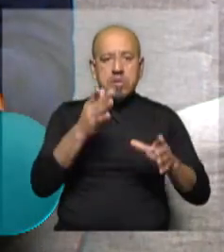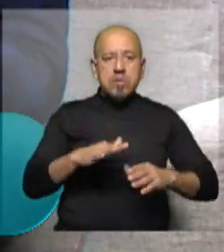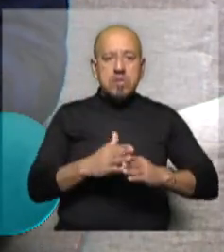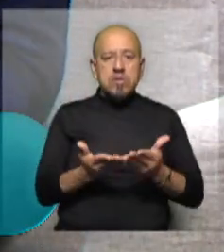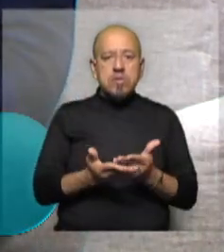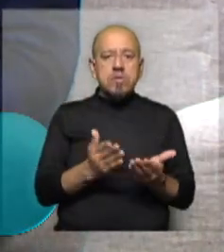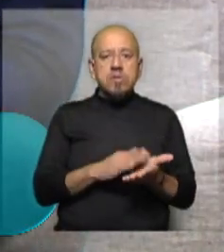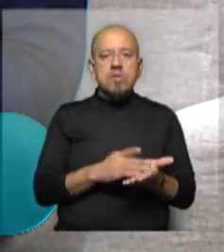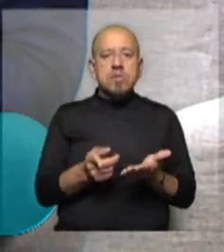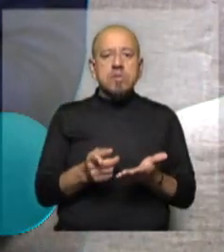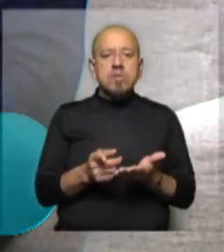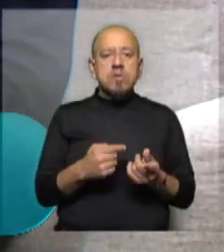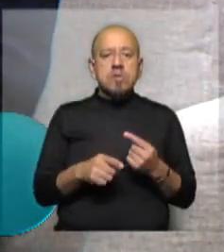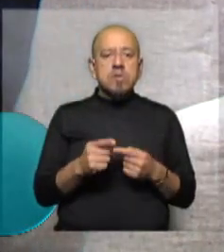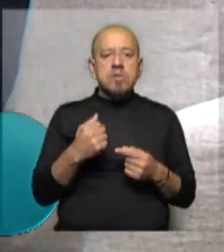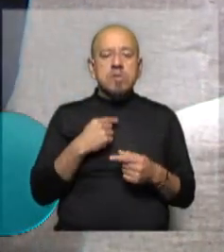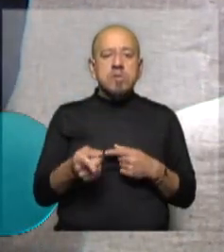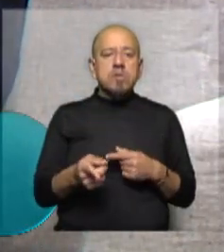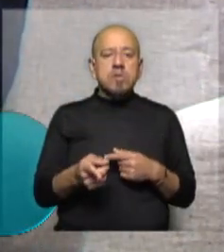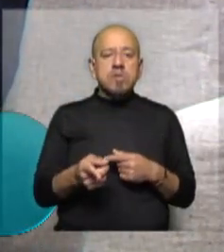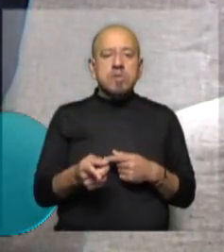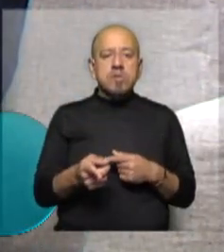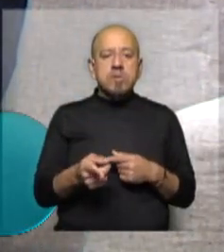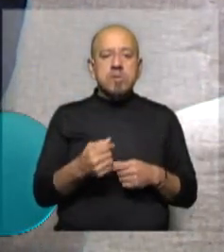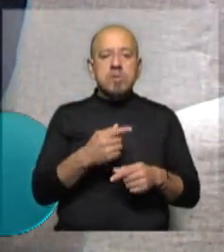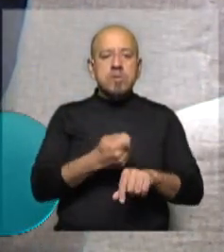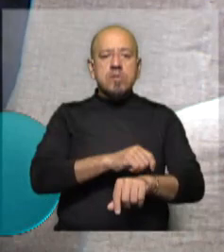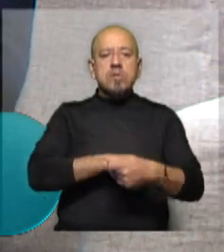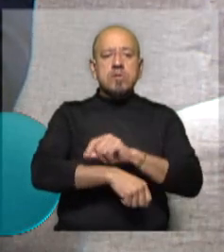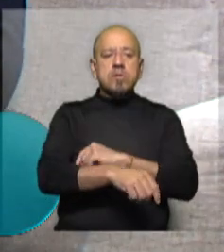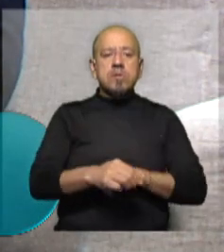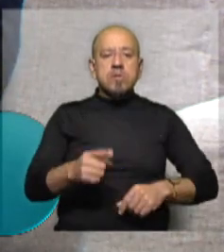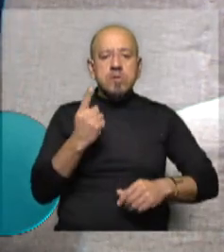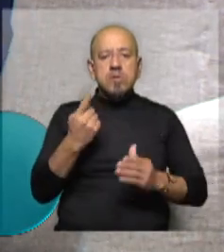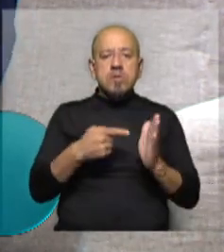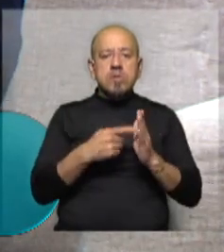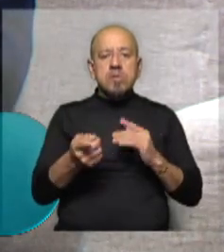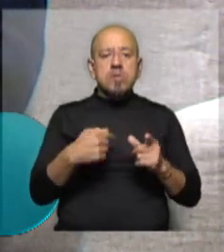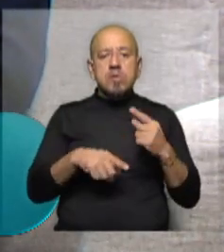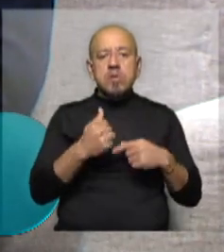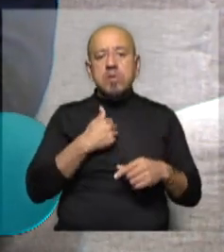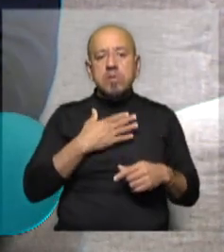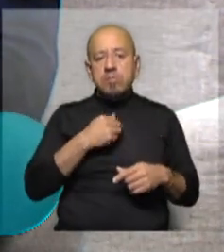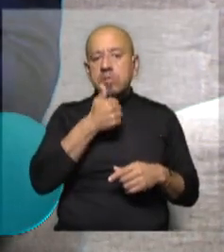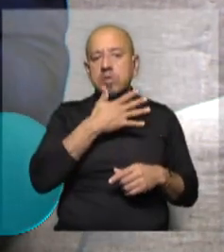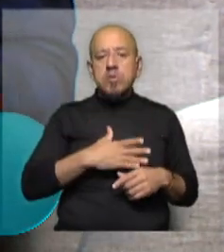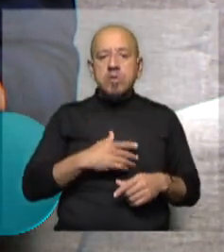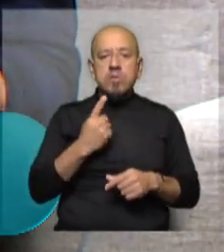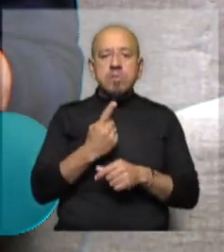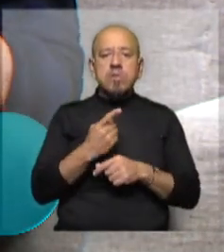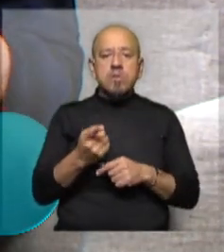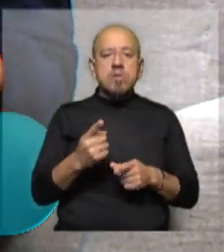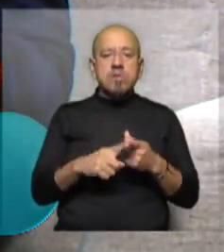share some of the main principles. Y yo voy a hacer mi mejor esfuerzo por compartir los principios principales. And my story. Y mi historia principalmente. And really